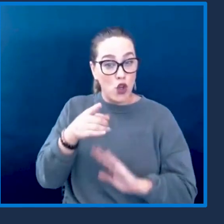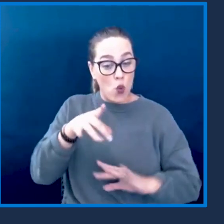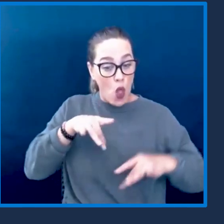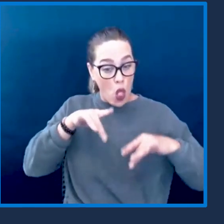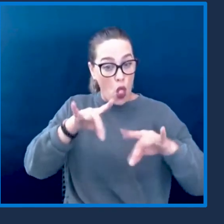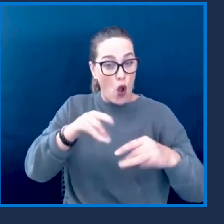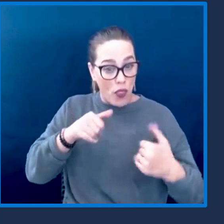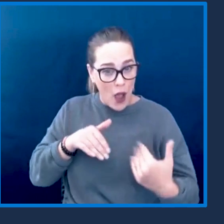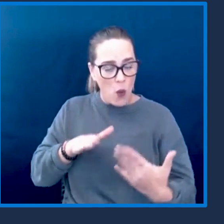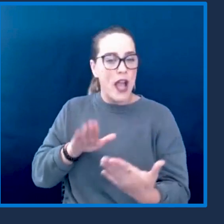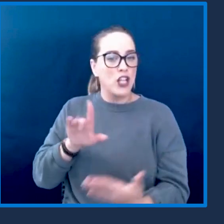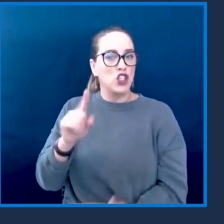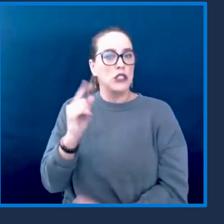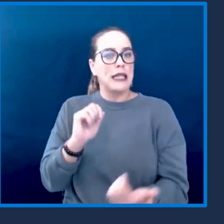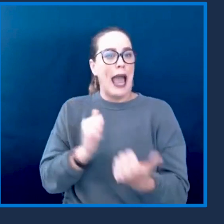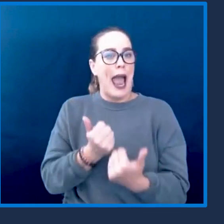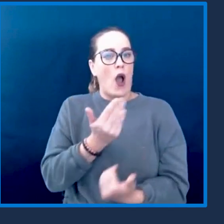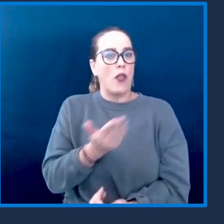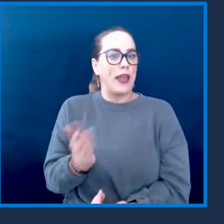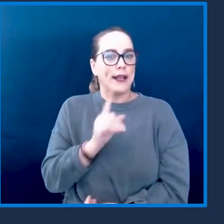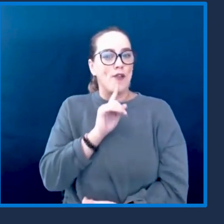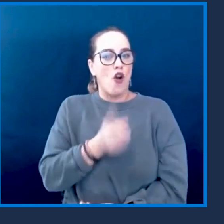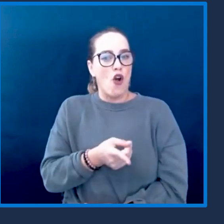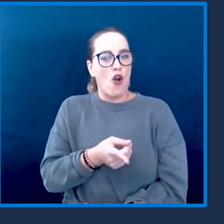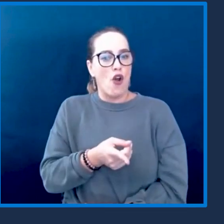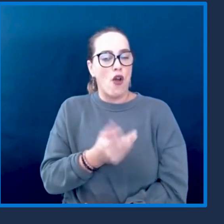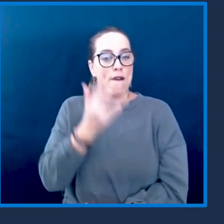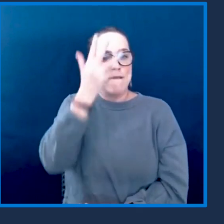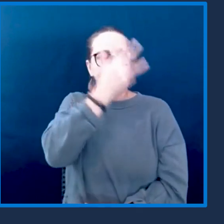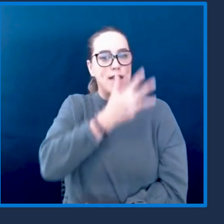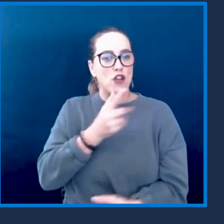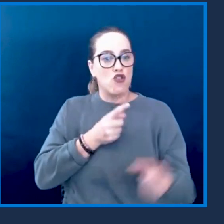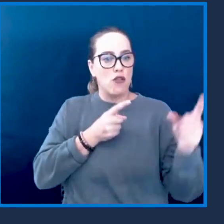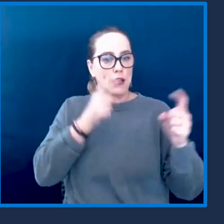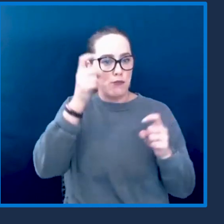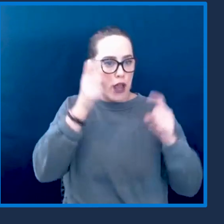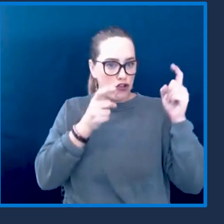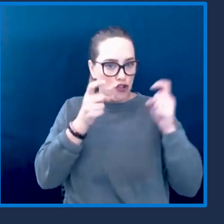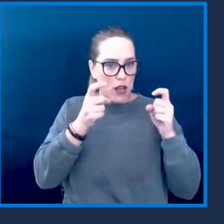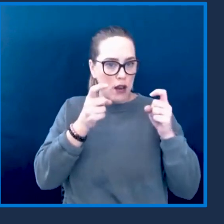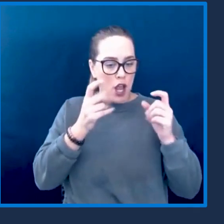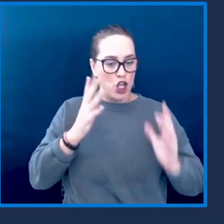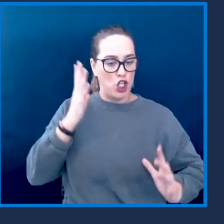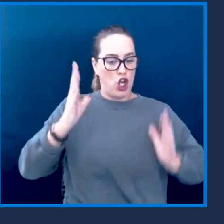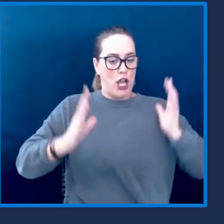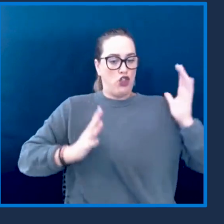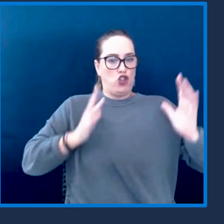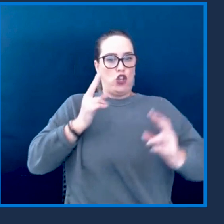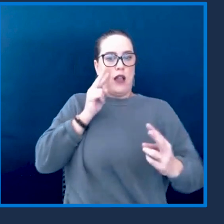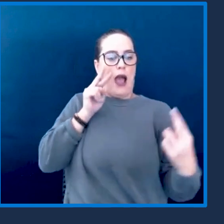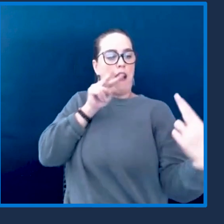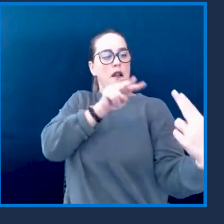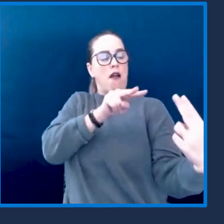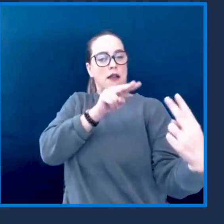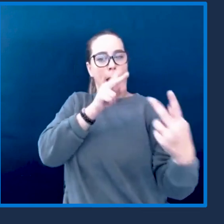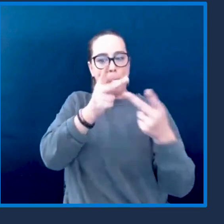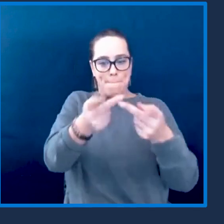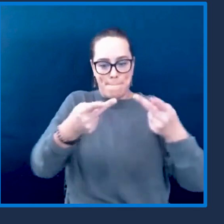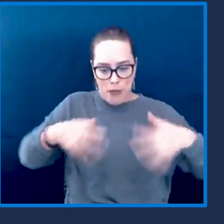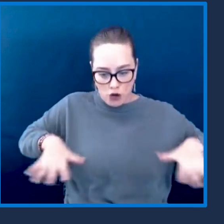are. So things like communication styles and rules, facial expressions, gestures, eye contact, personal space, touching, body